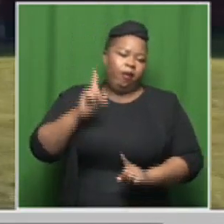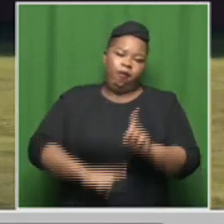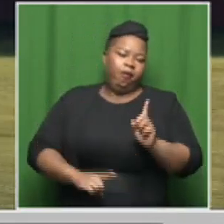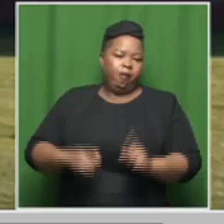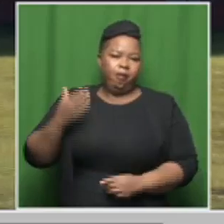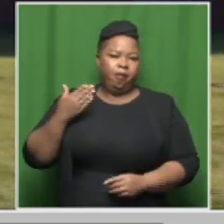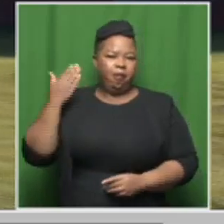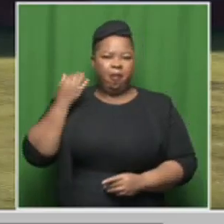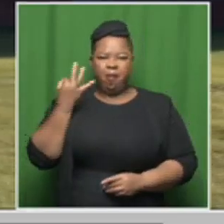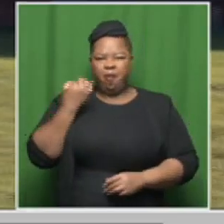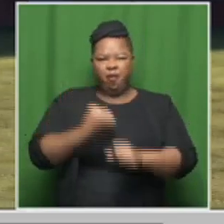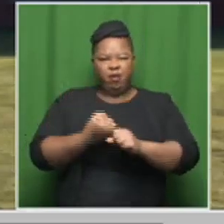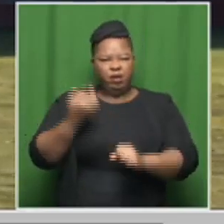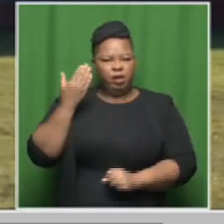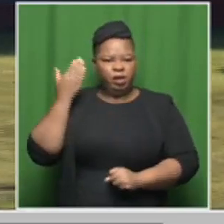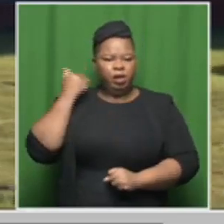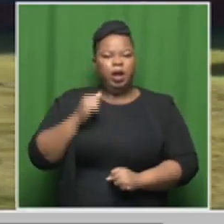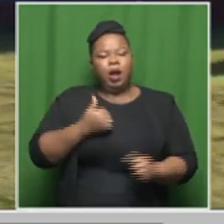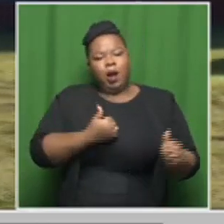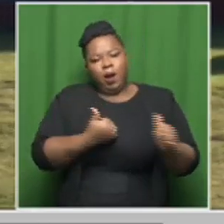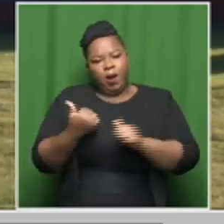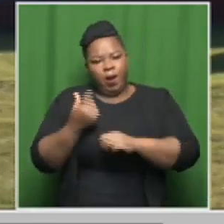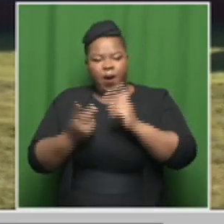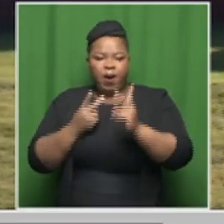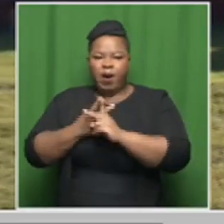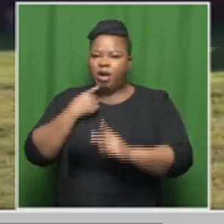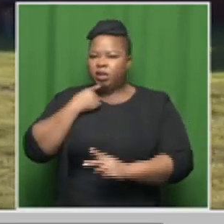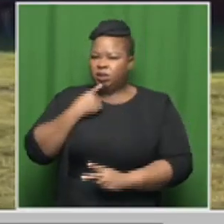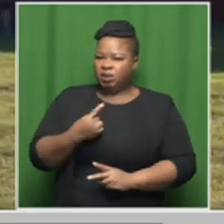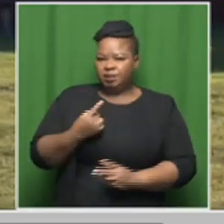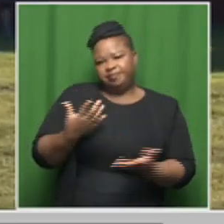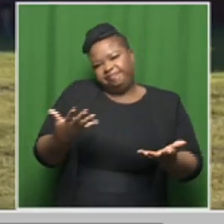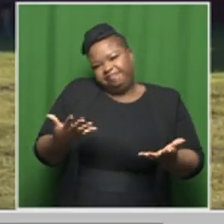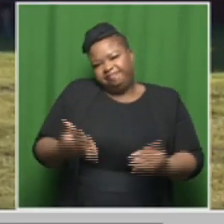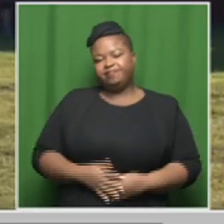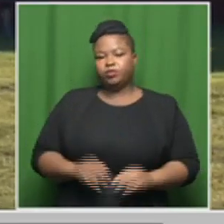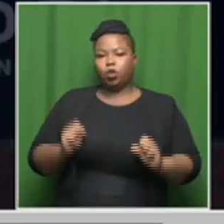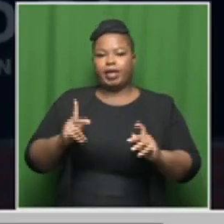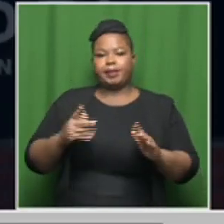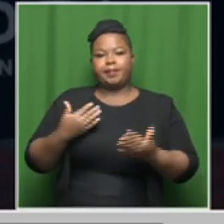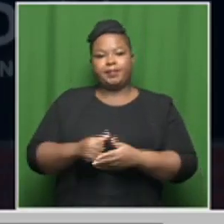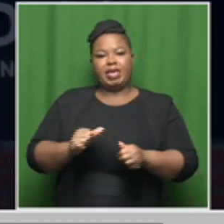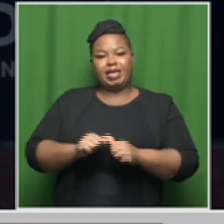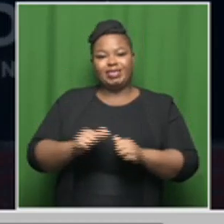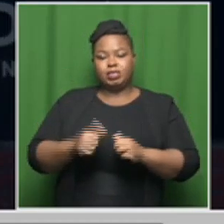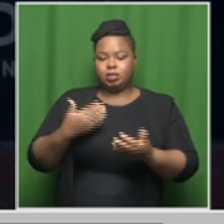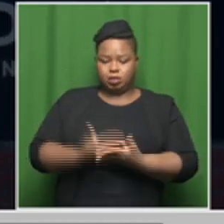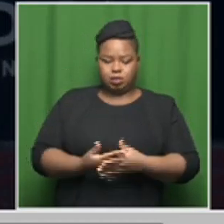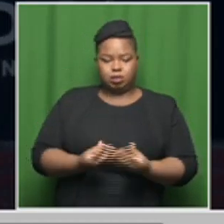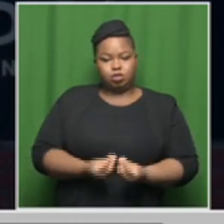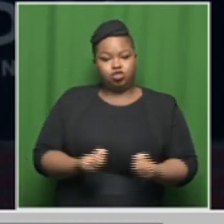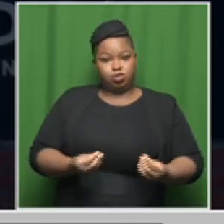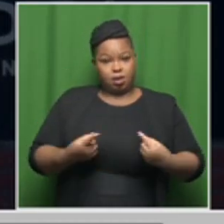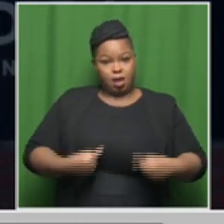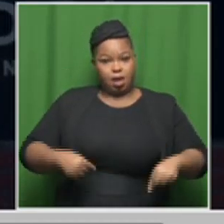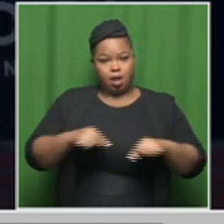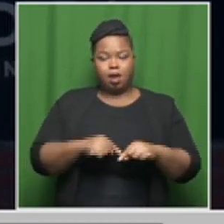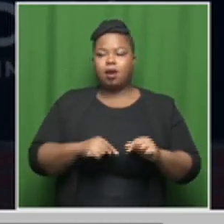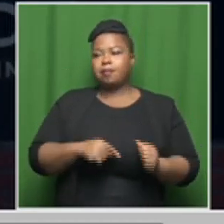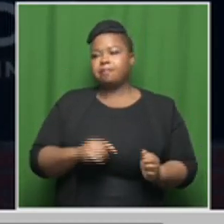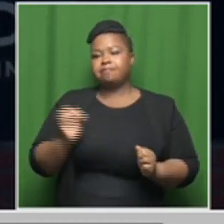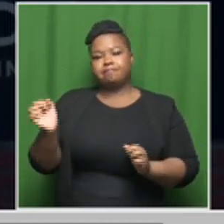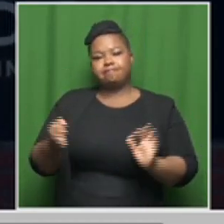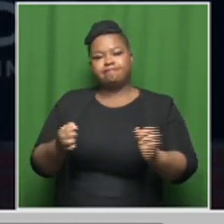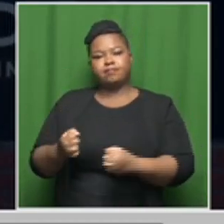time 3 years back. We then come back and say, no, fine, let's have our own kids that will be enrolled